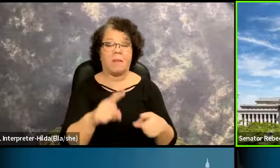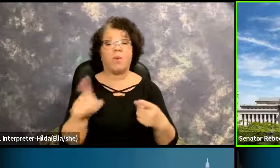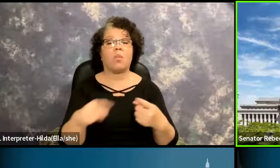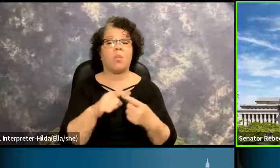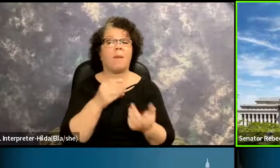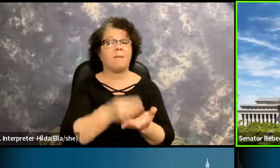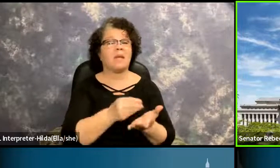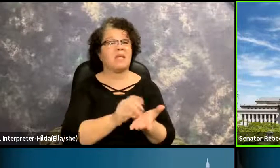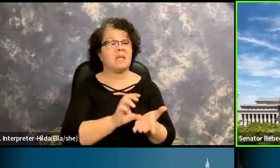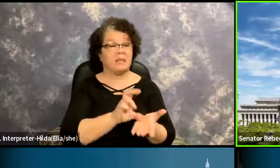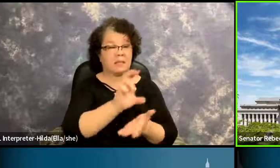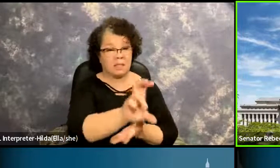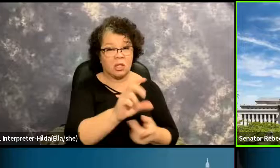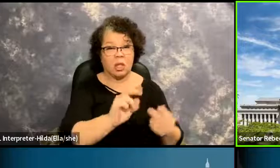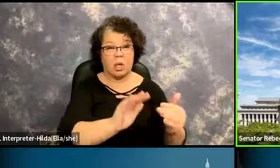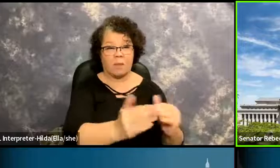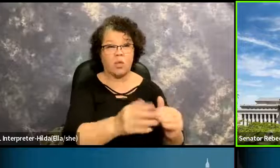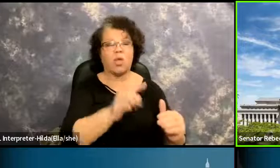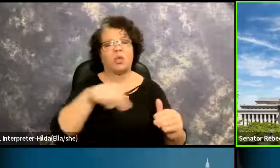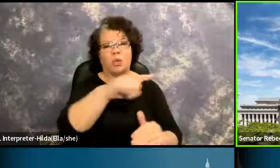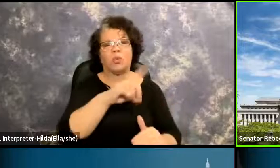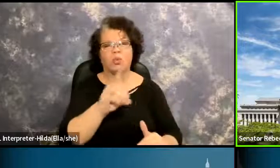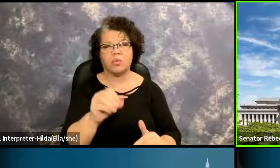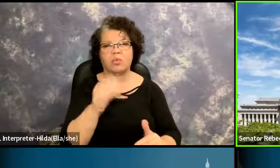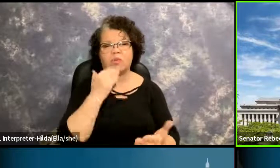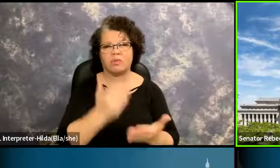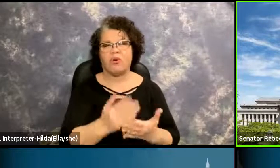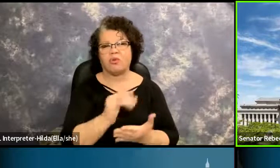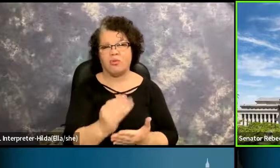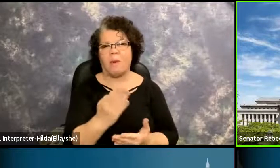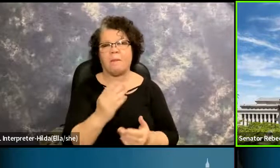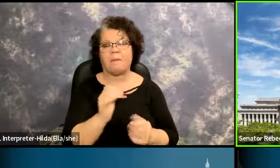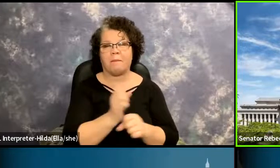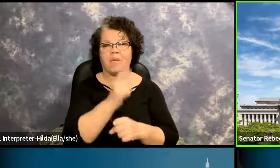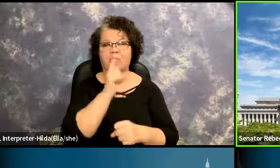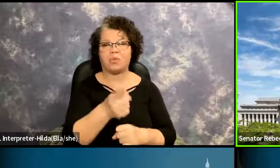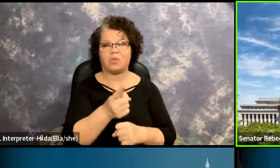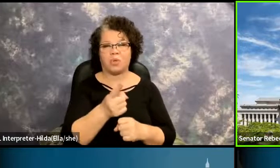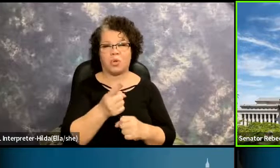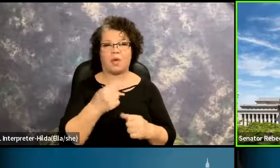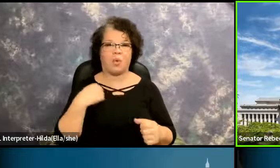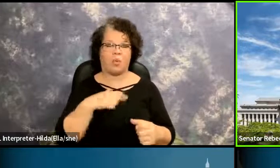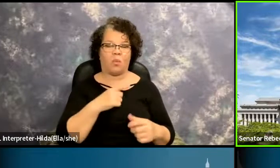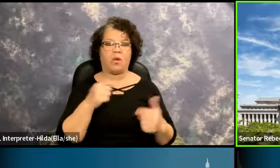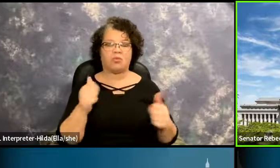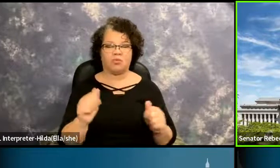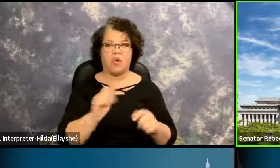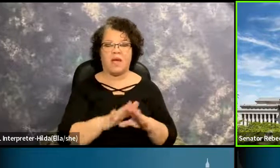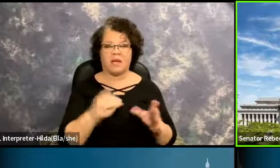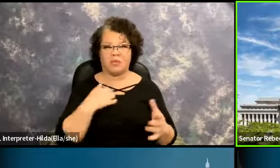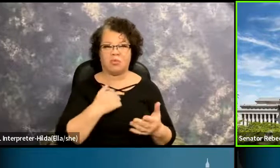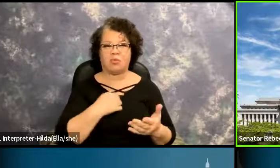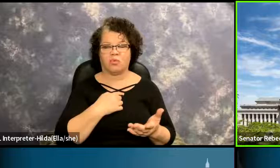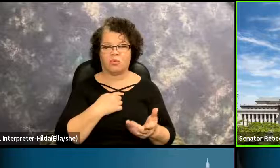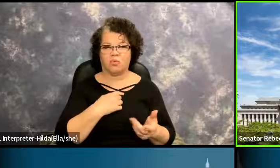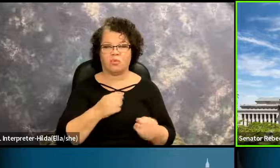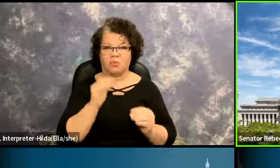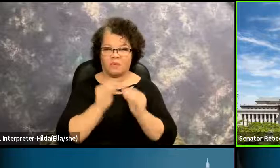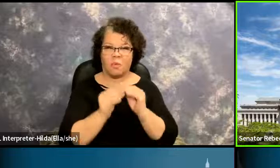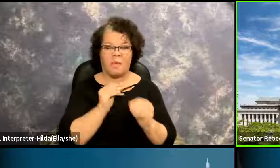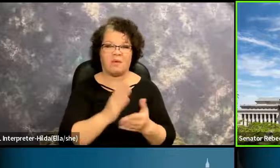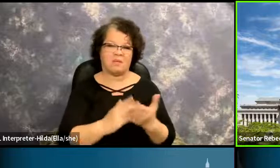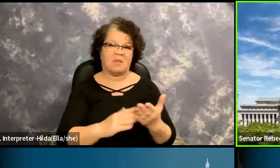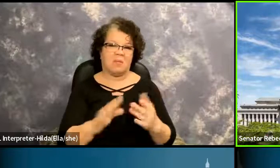hands, that you're going to do a good job of making sure that we're trying to undo some of that harm. Thank you.